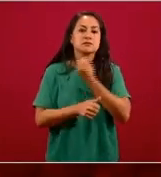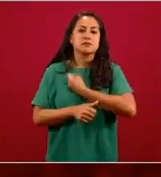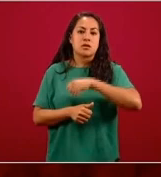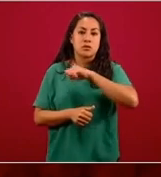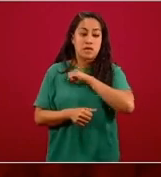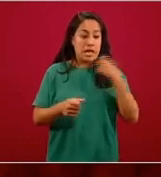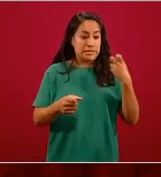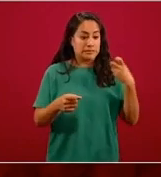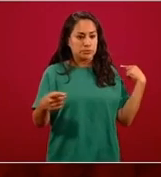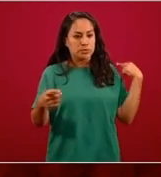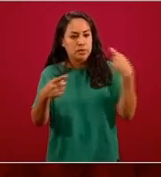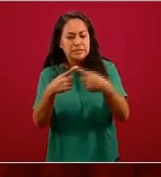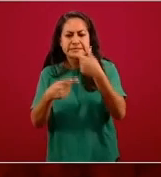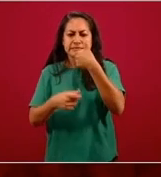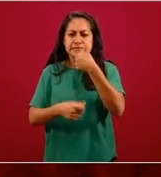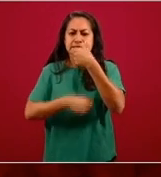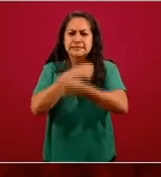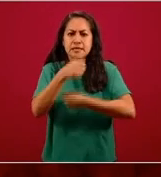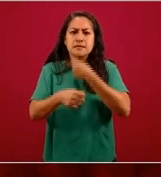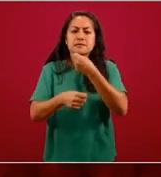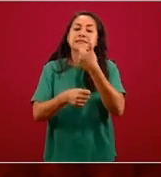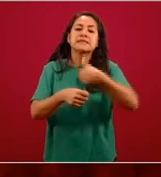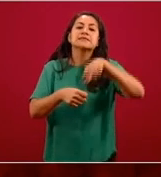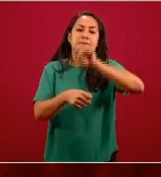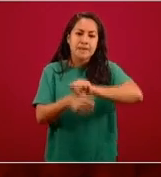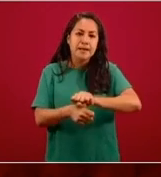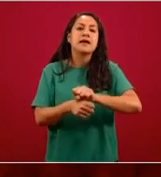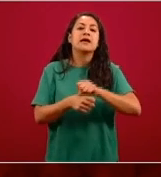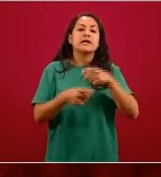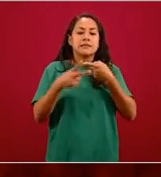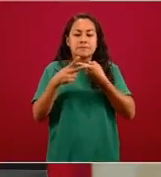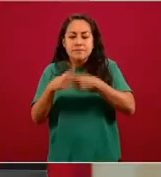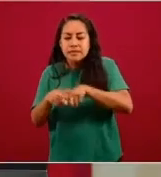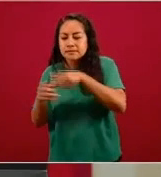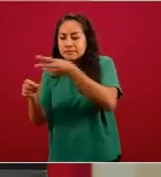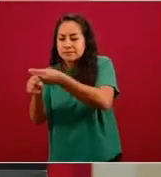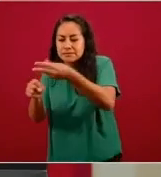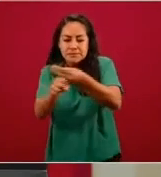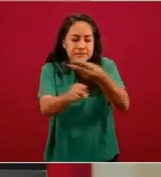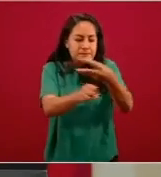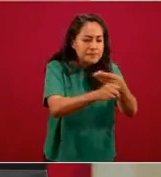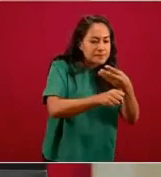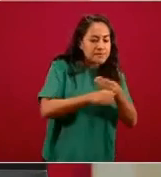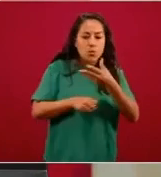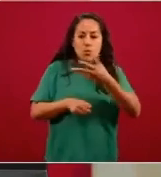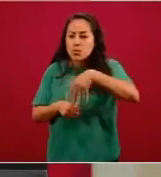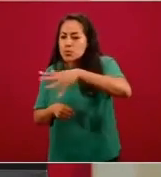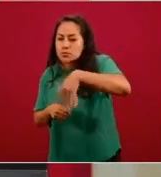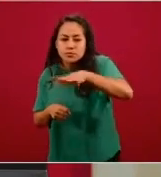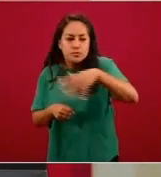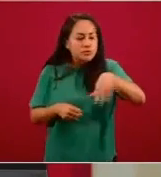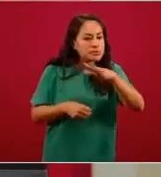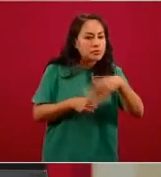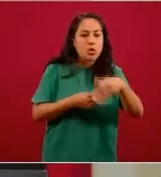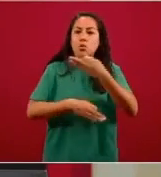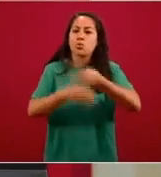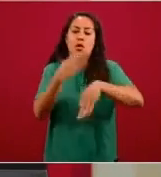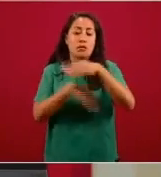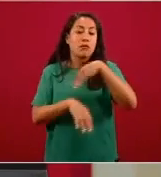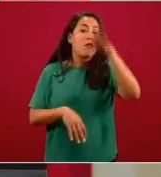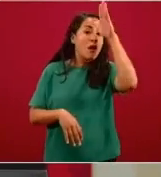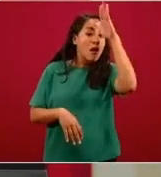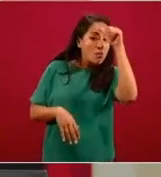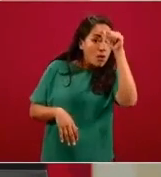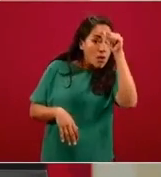that. That's been going on for about 6 weeks. And we have been,